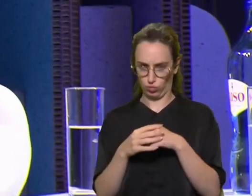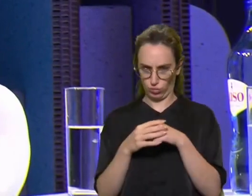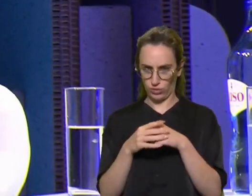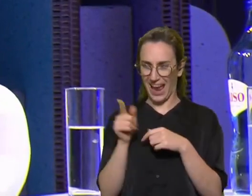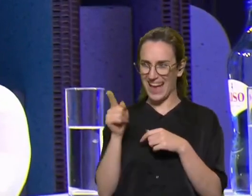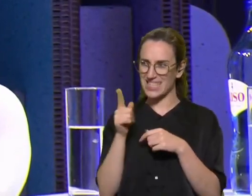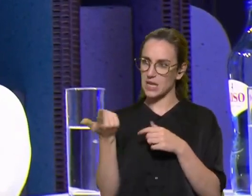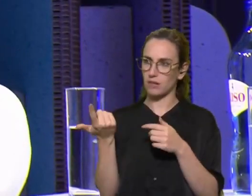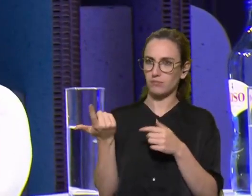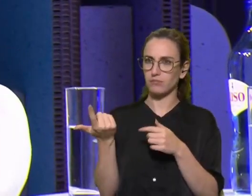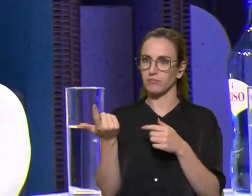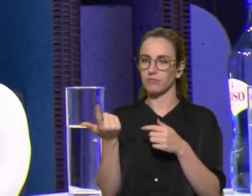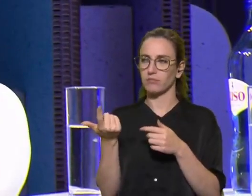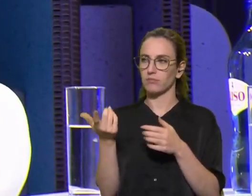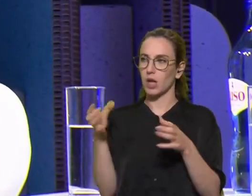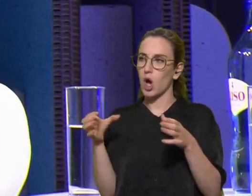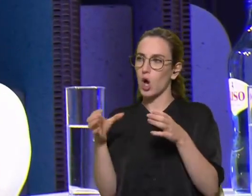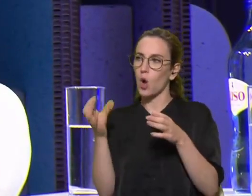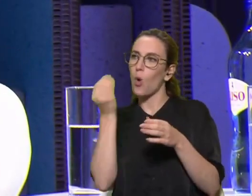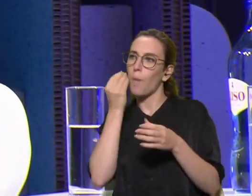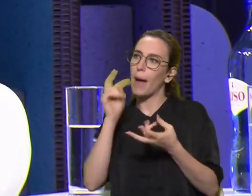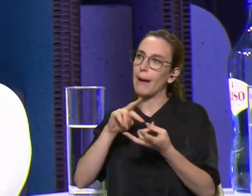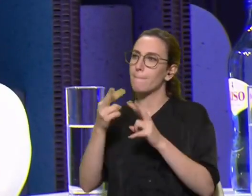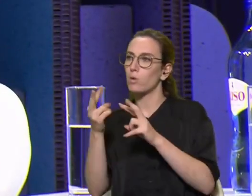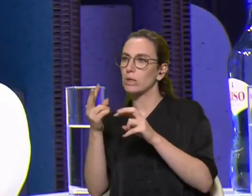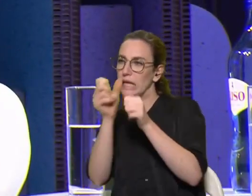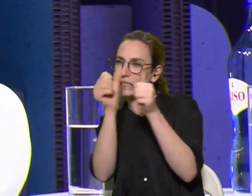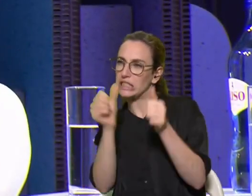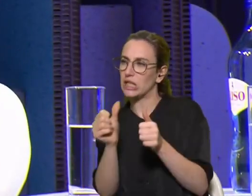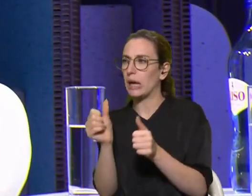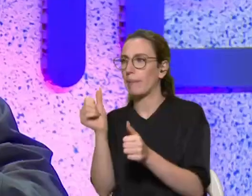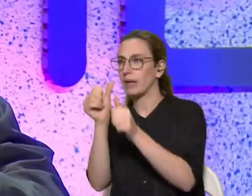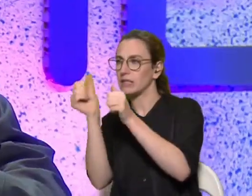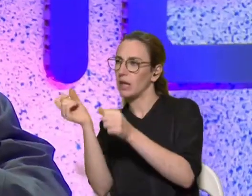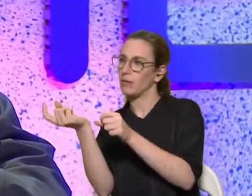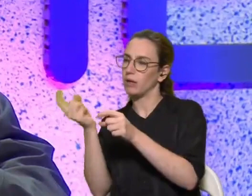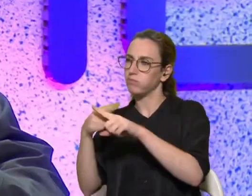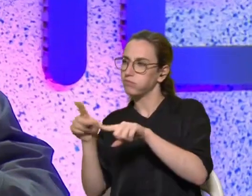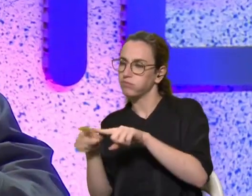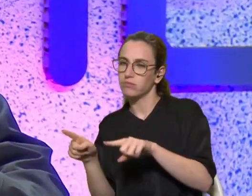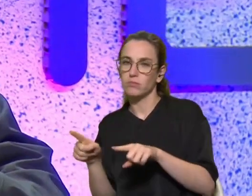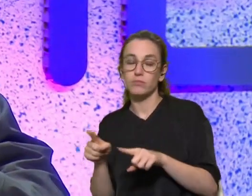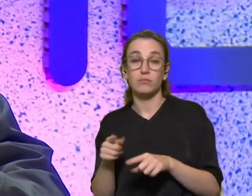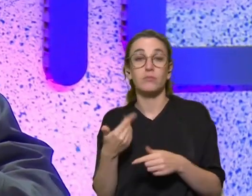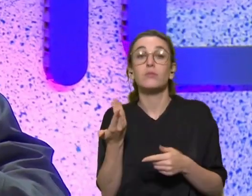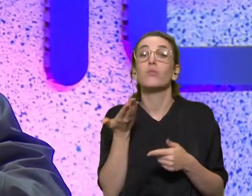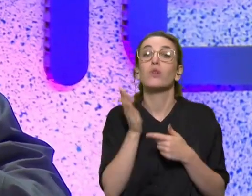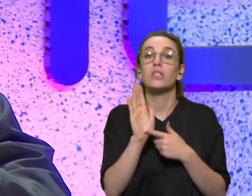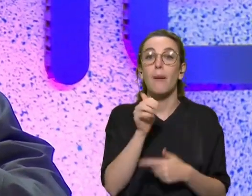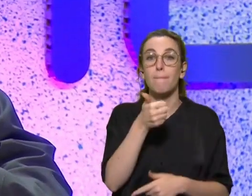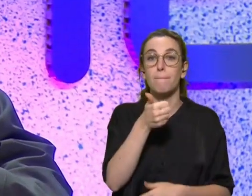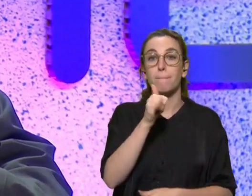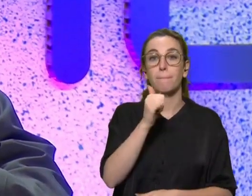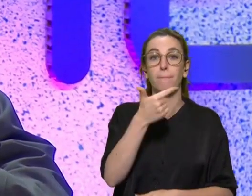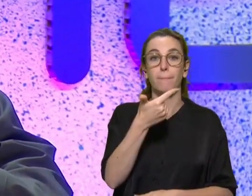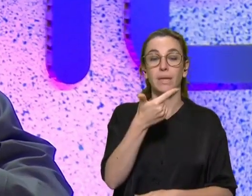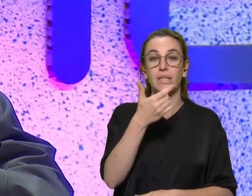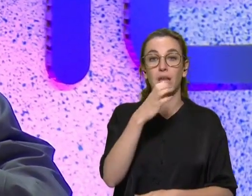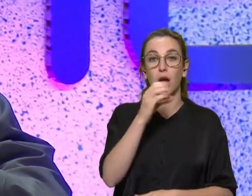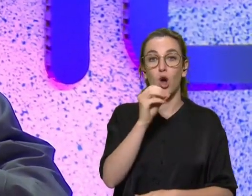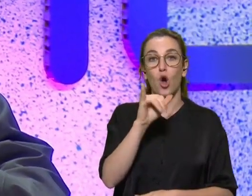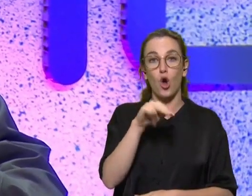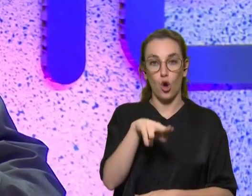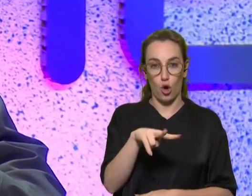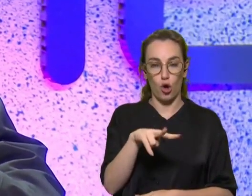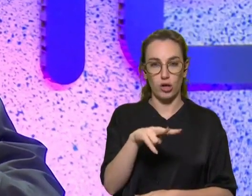how do you bring about this decentralization? Well, like Bitcoin. Bitcoin is a good